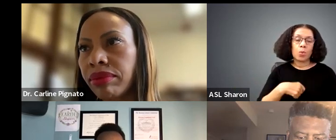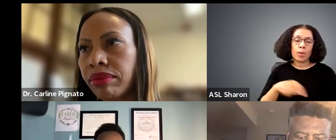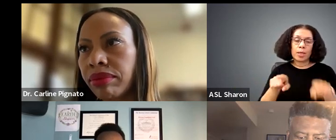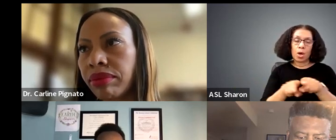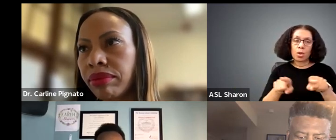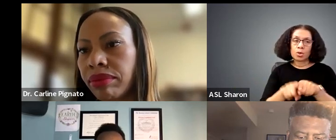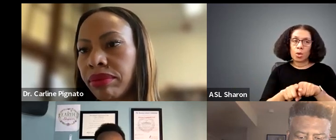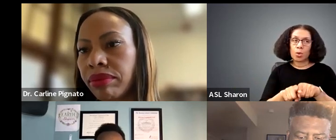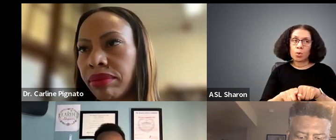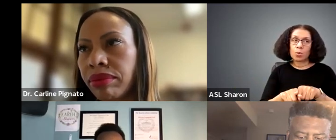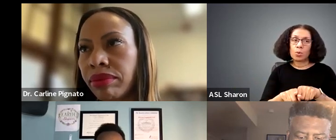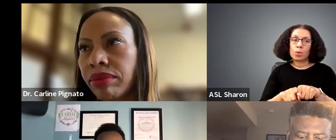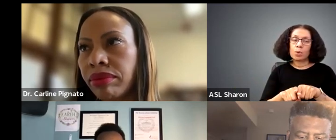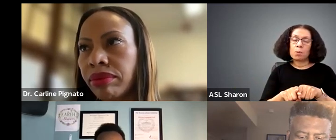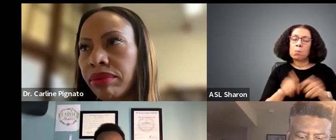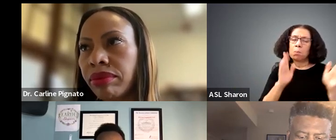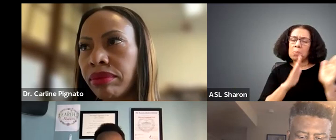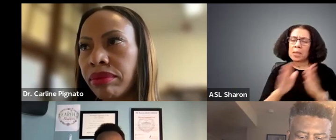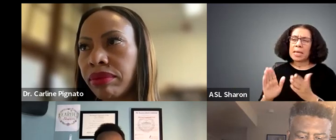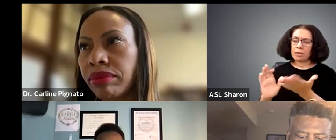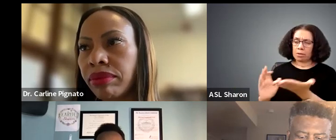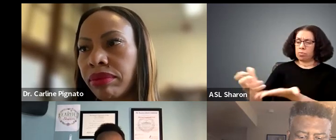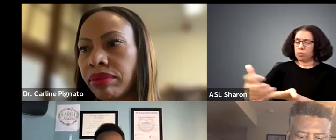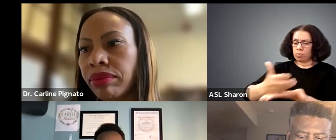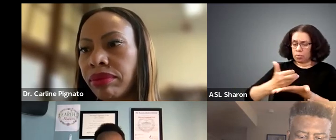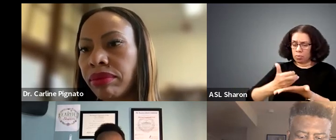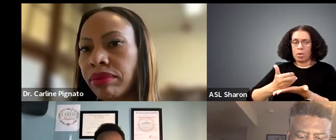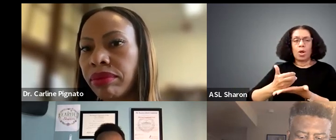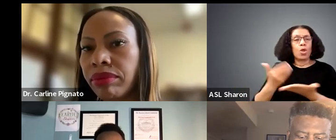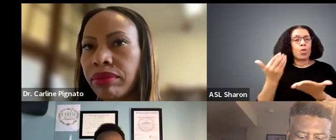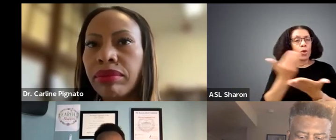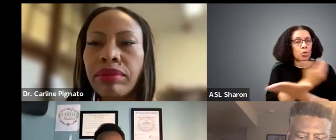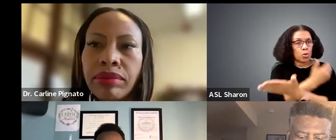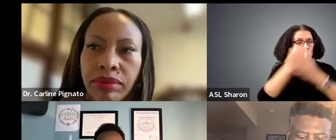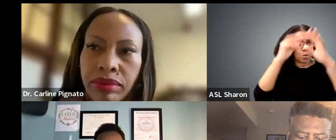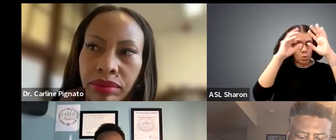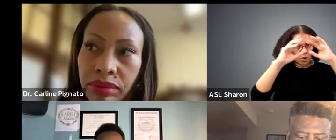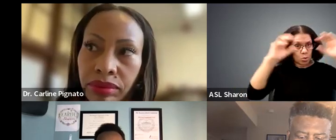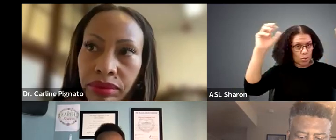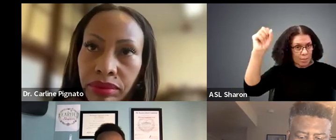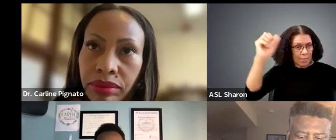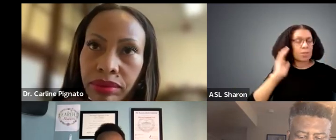of this information will be used by the incoming superintendent to inform their planning work.